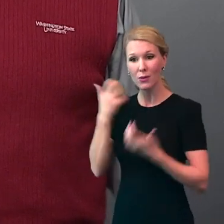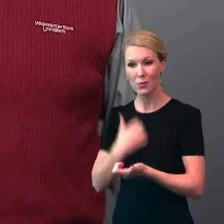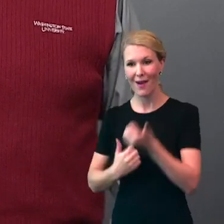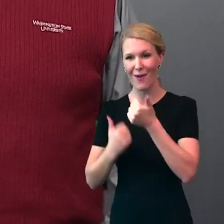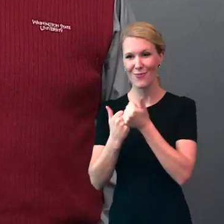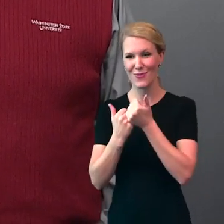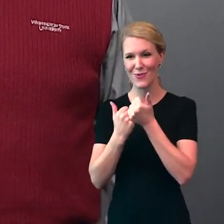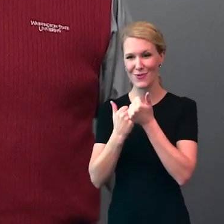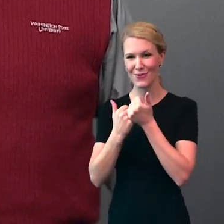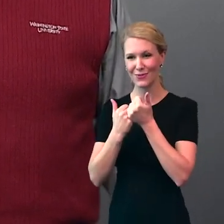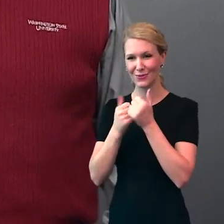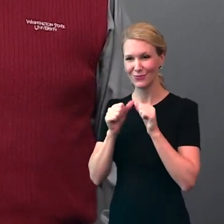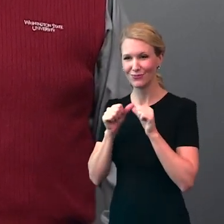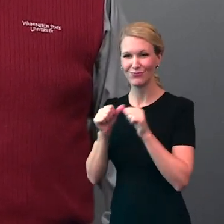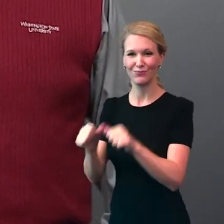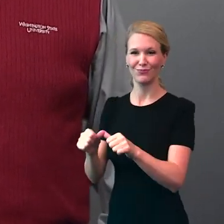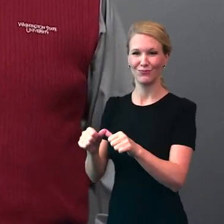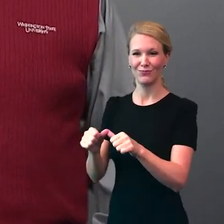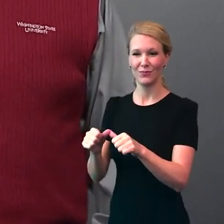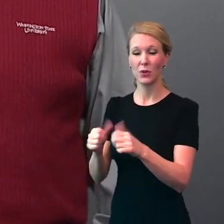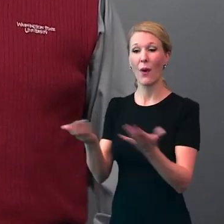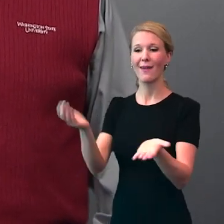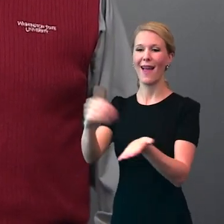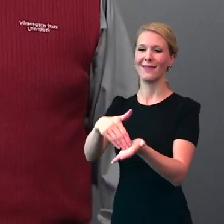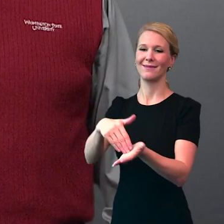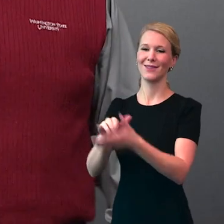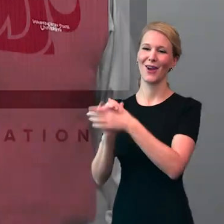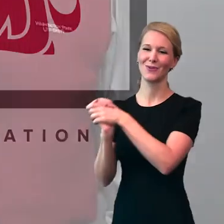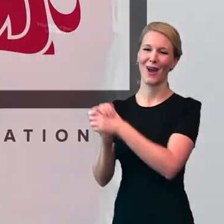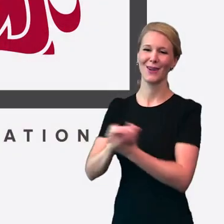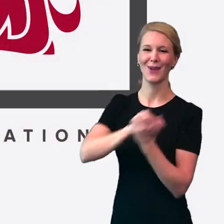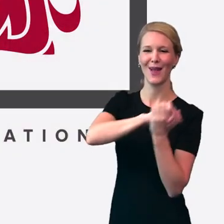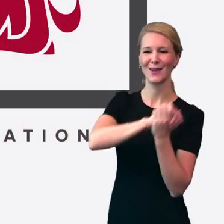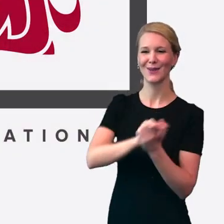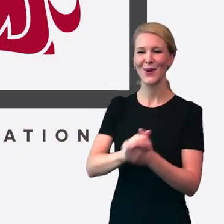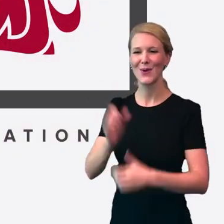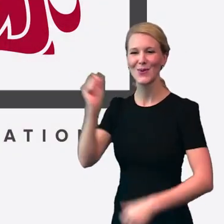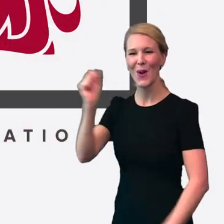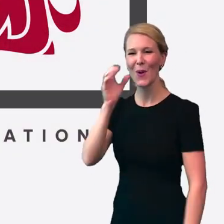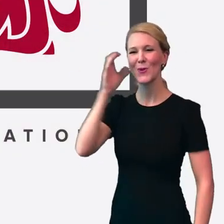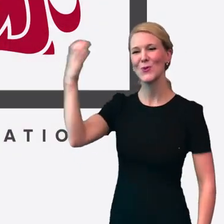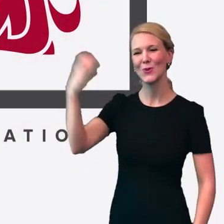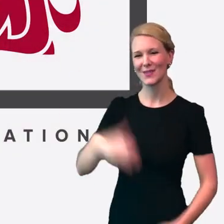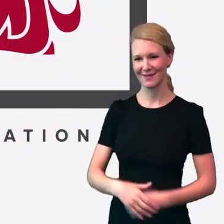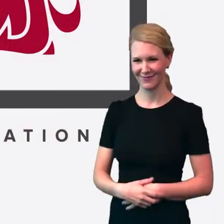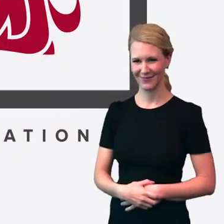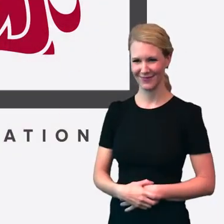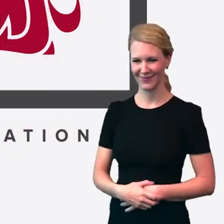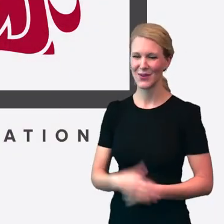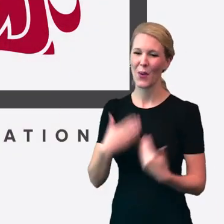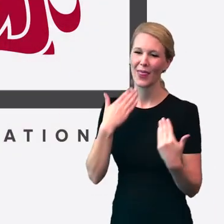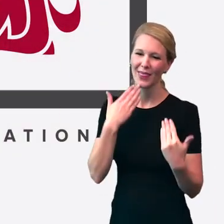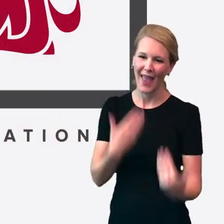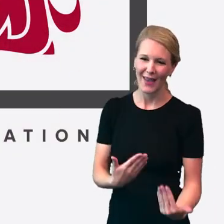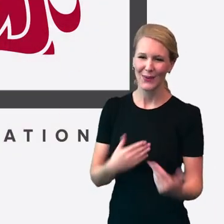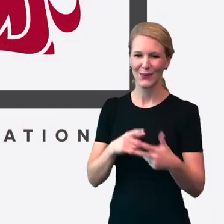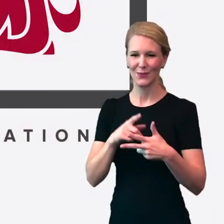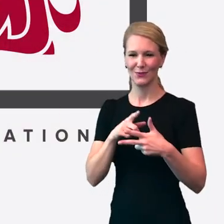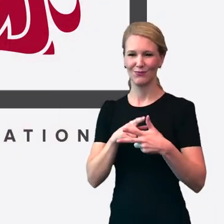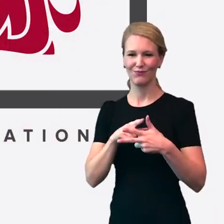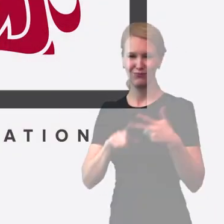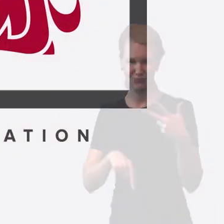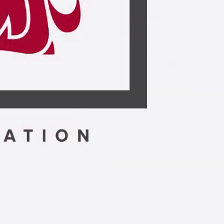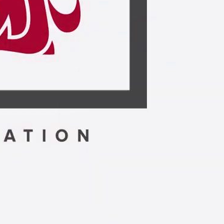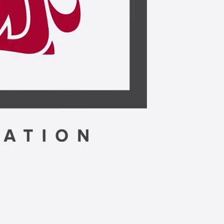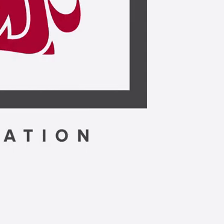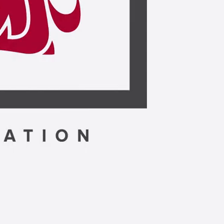your career and personal pursuits. Once again, congratulations and go Cougs. Thank you, Jennifer, Nidhi, and Doug.